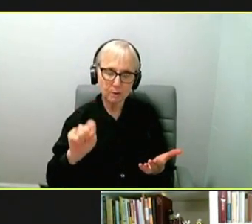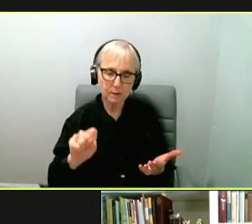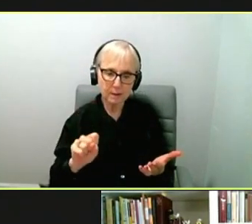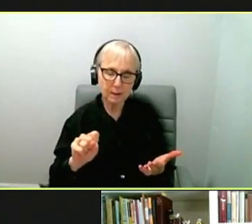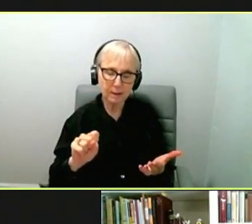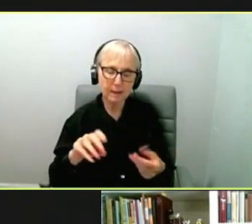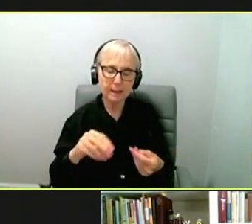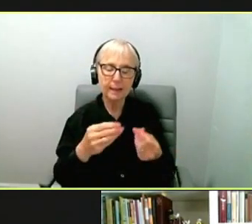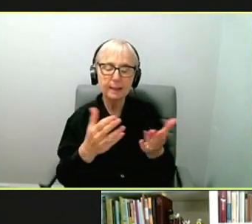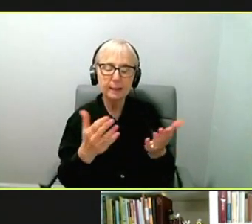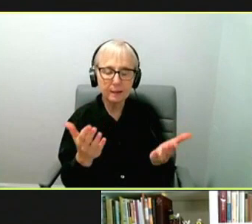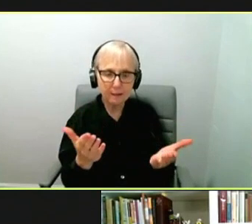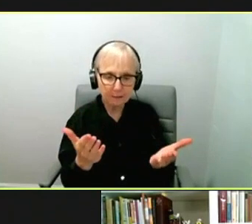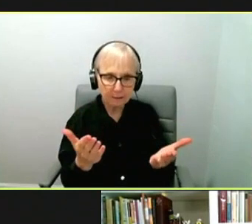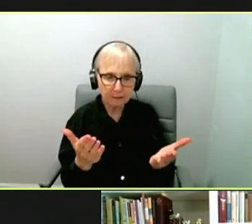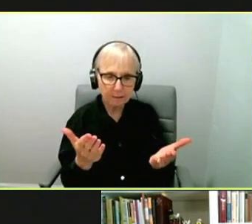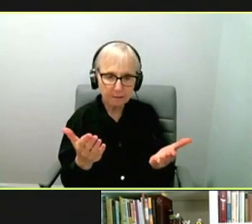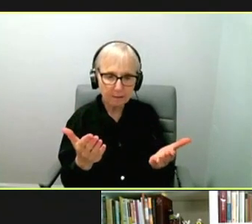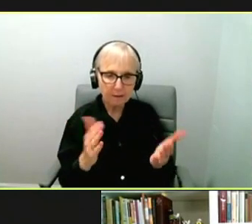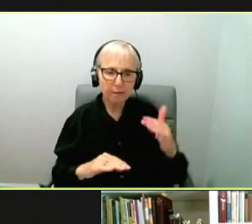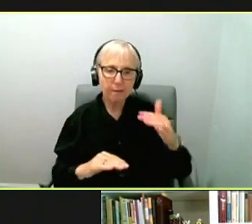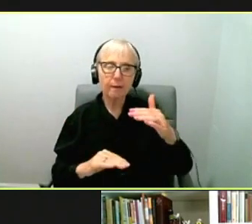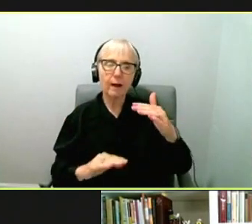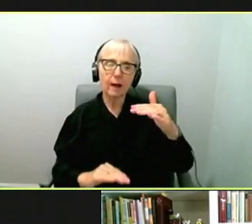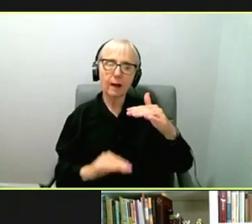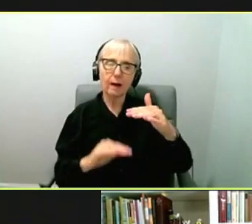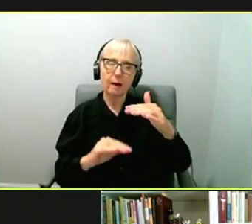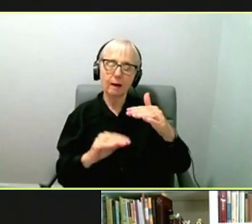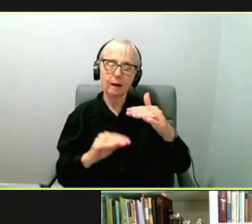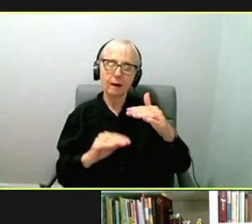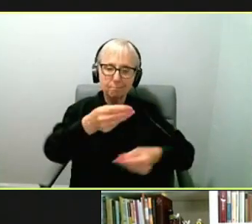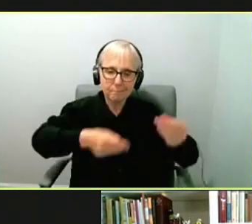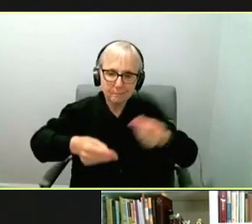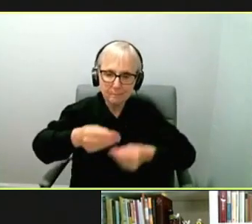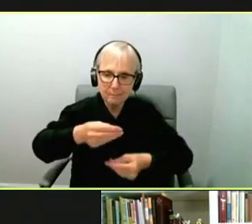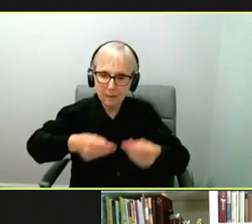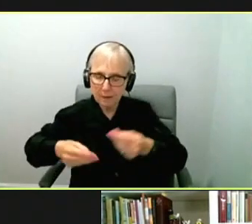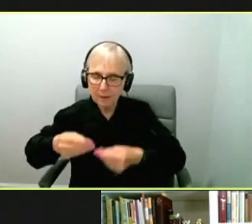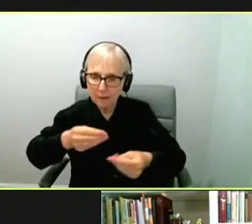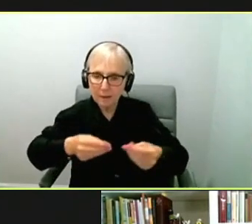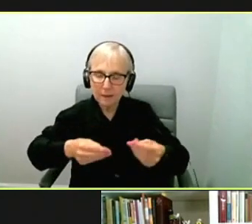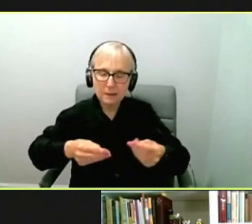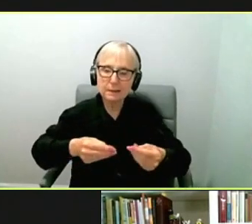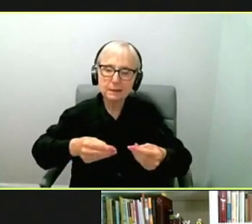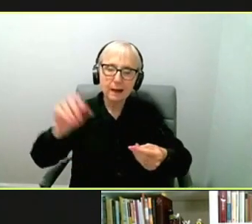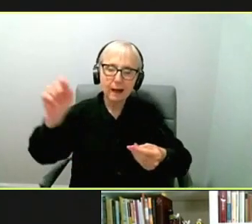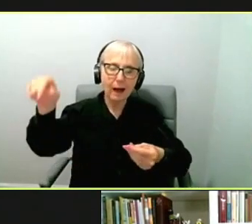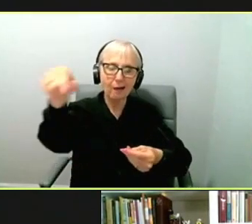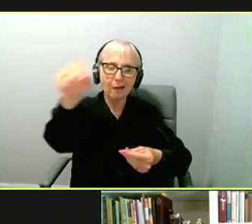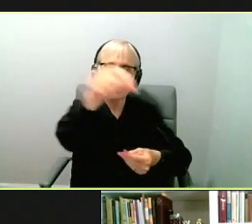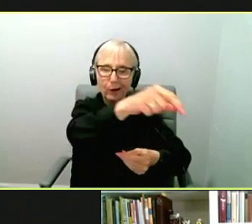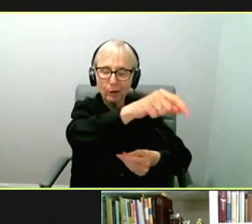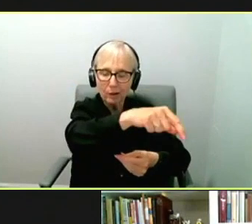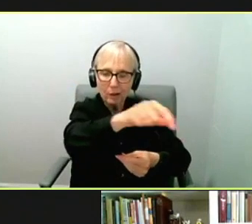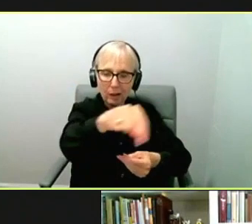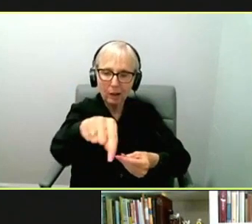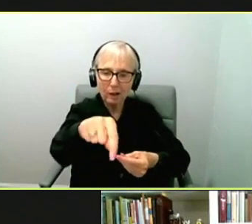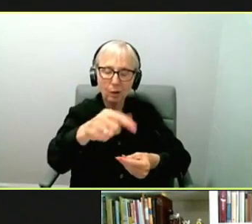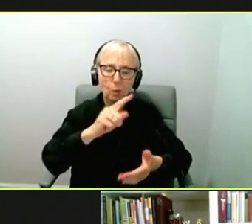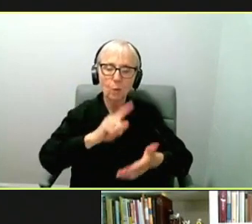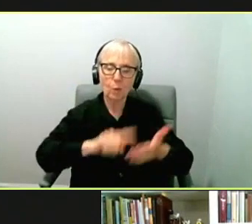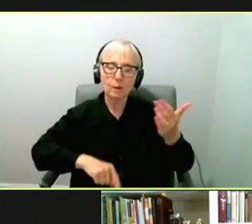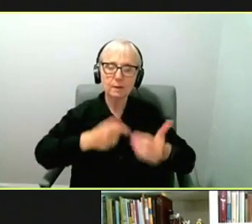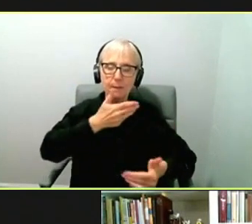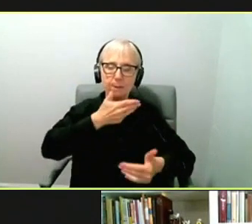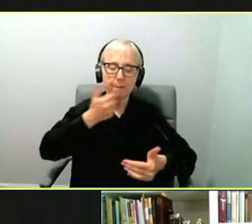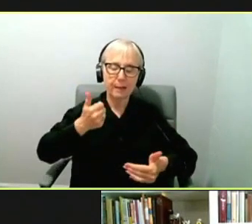the still kind of elevated levels of transmission out there, what's your best advice for folks